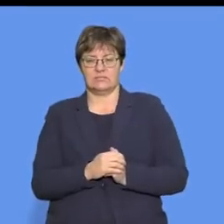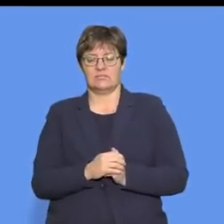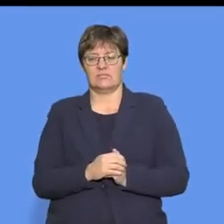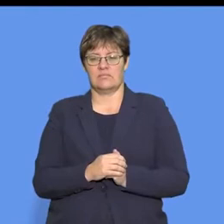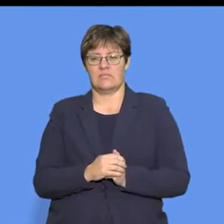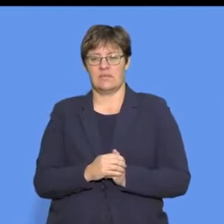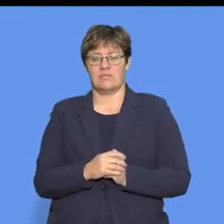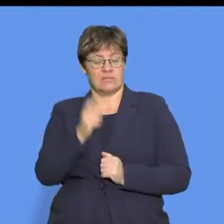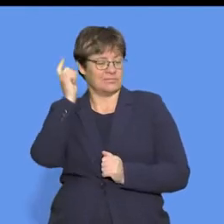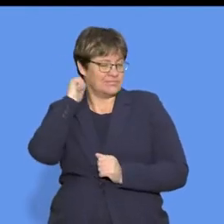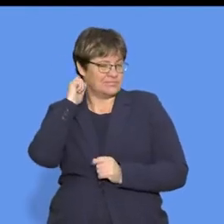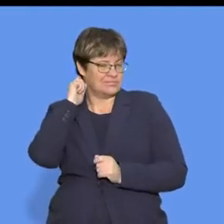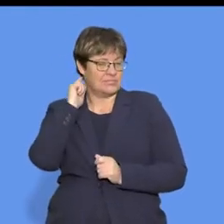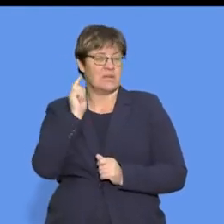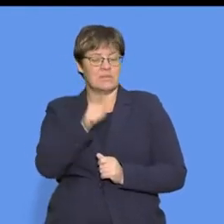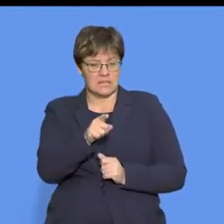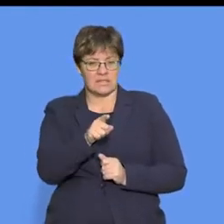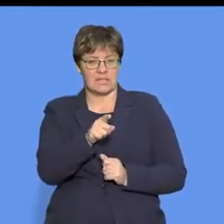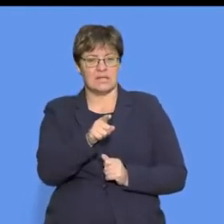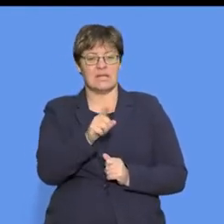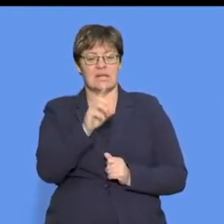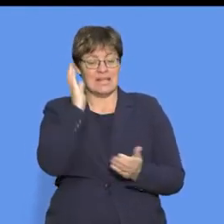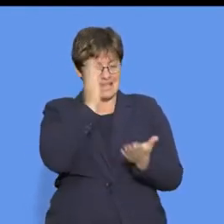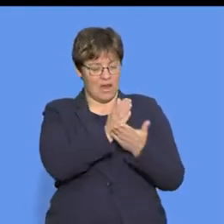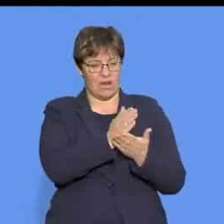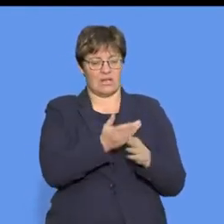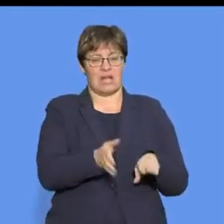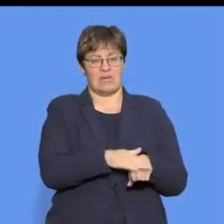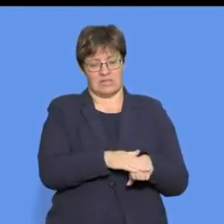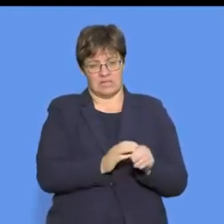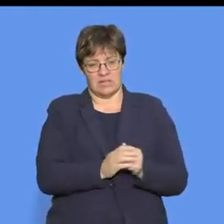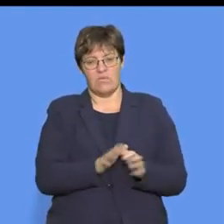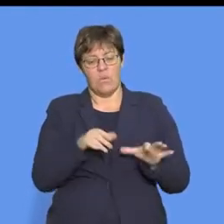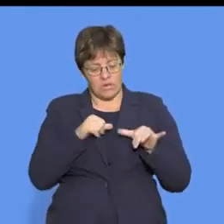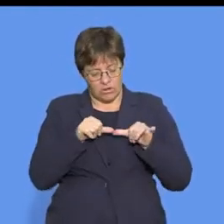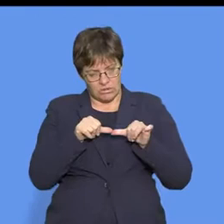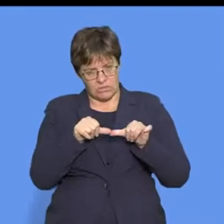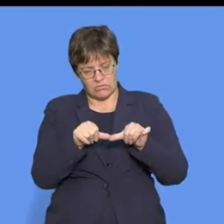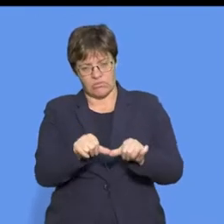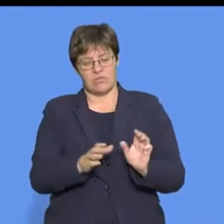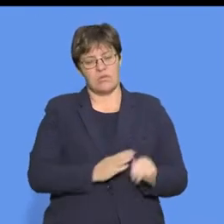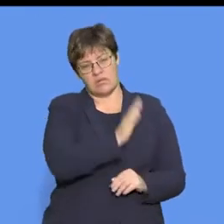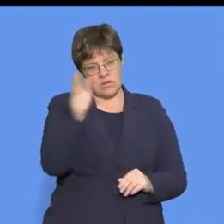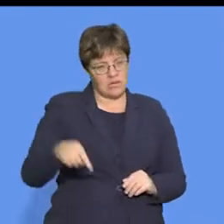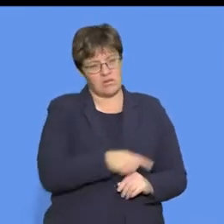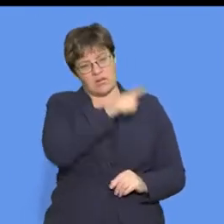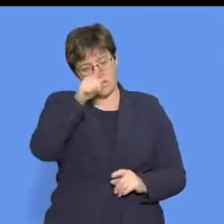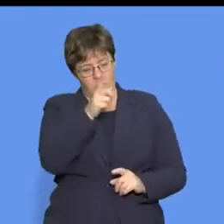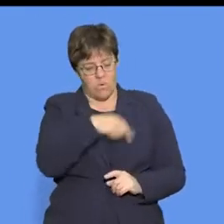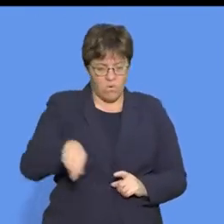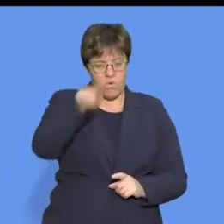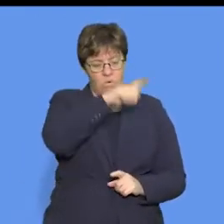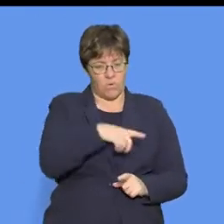And so let's bear that in mind, that this is direct current. We're wanting a continual path